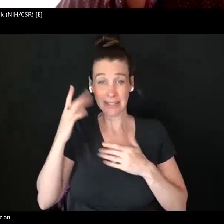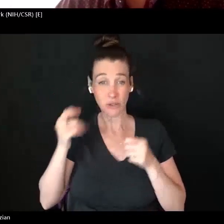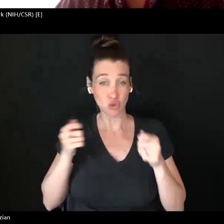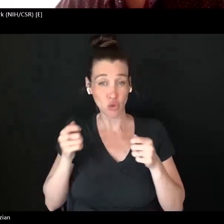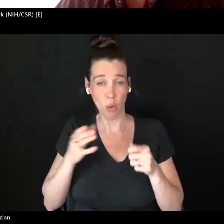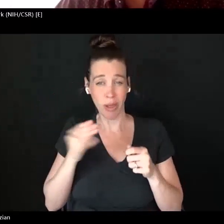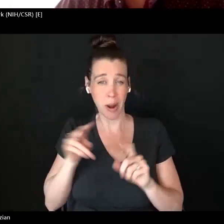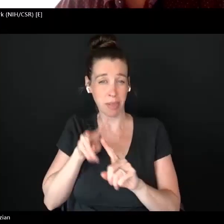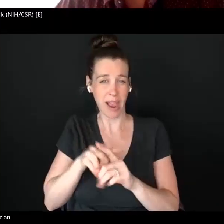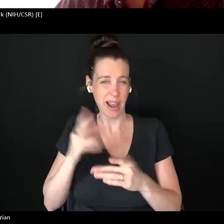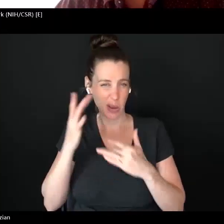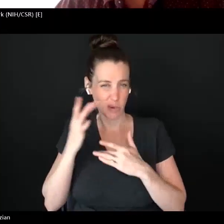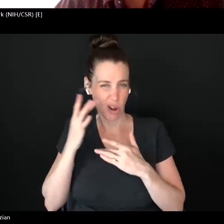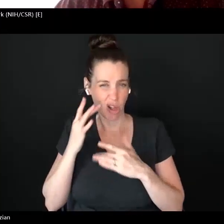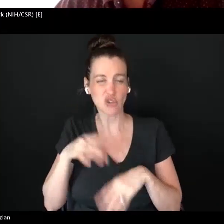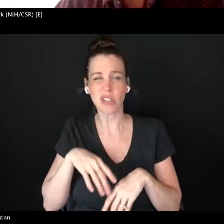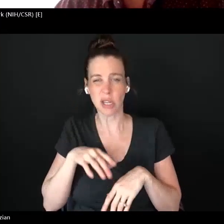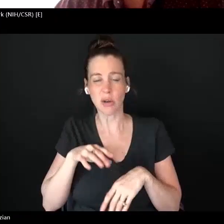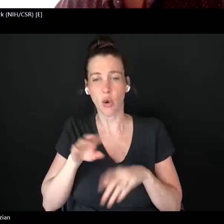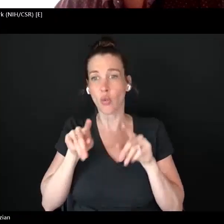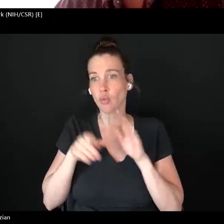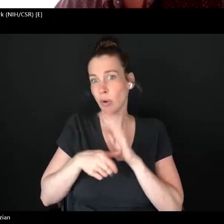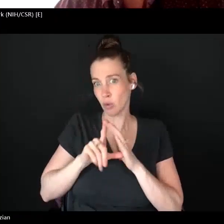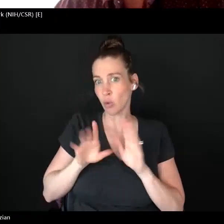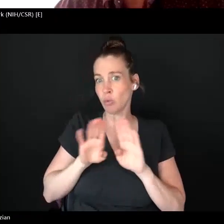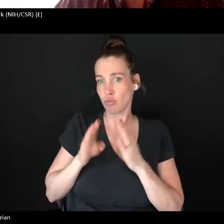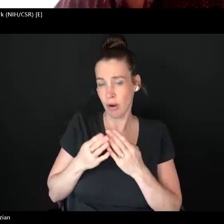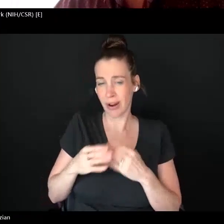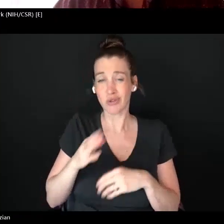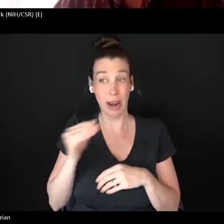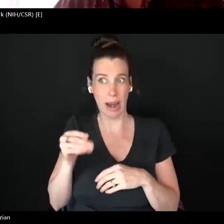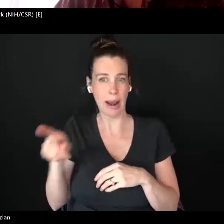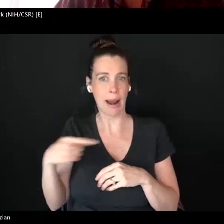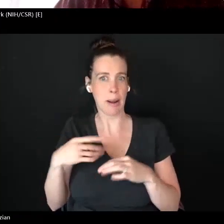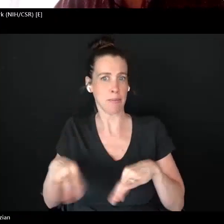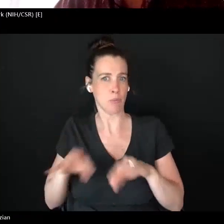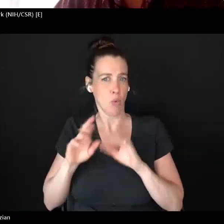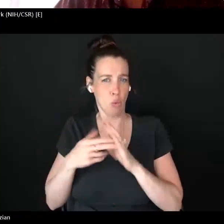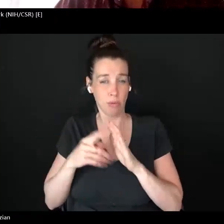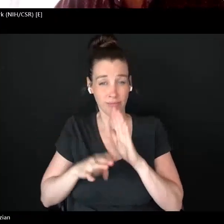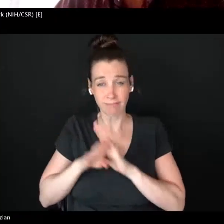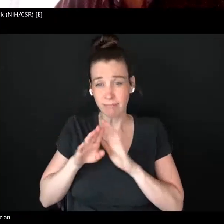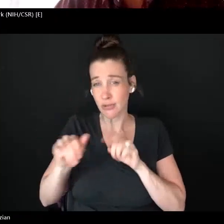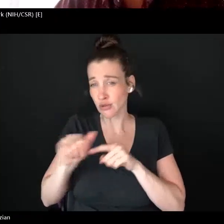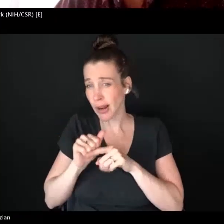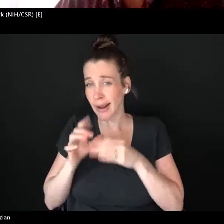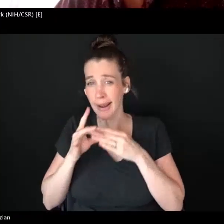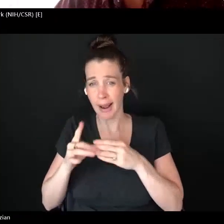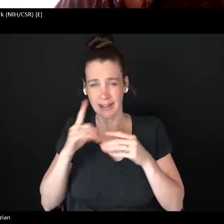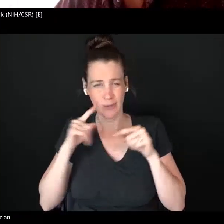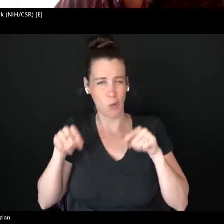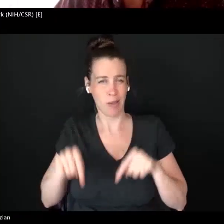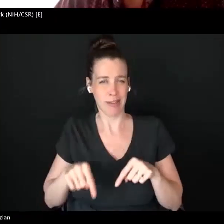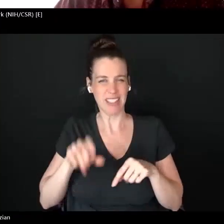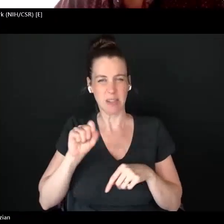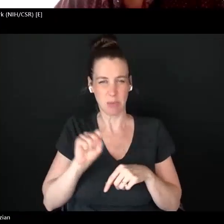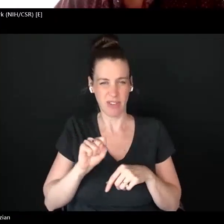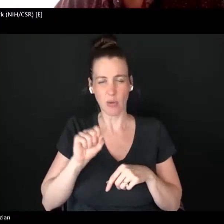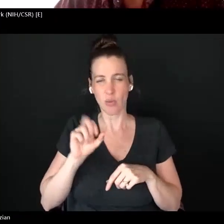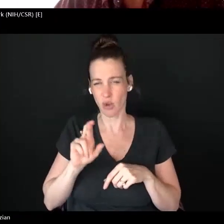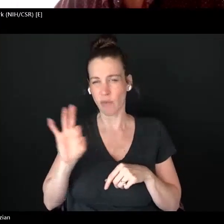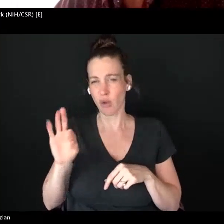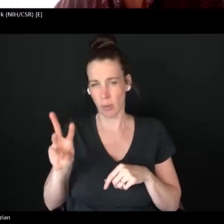Applied Immunology Review Branch and played a critical role in the development of training and guidance for the Simplified Review